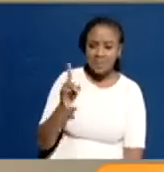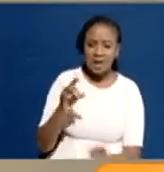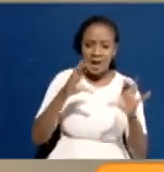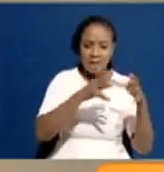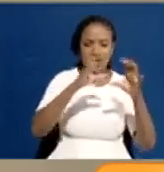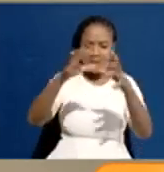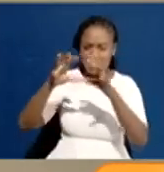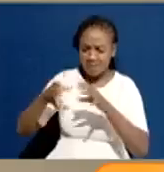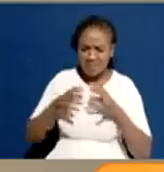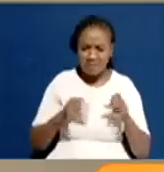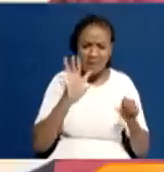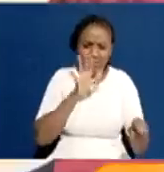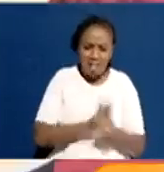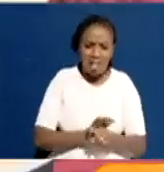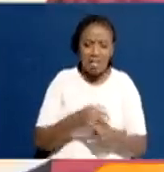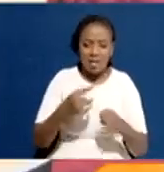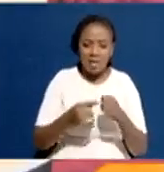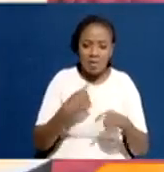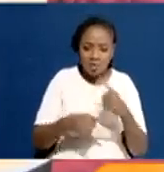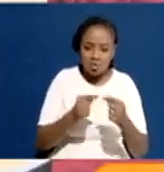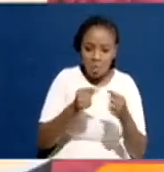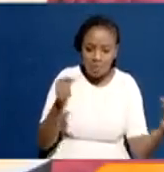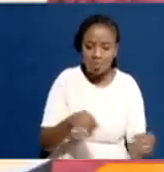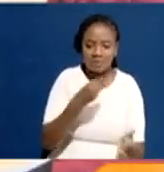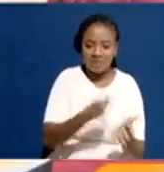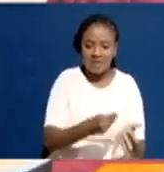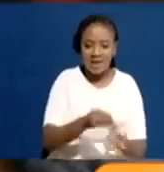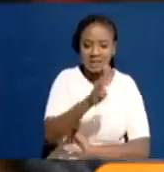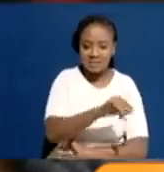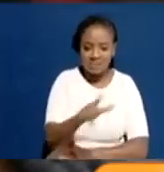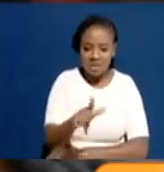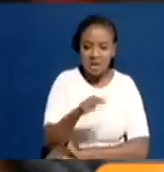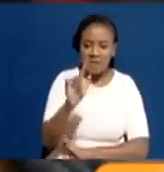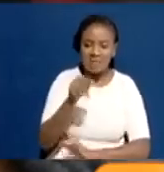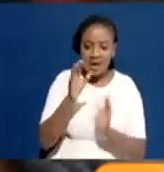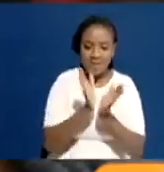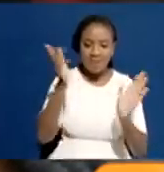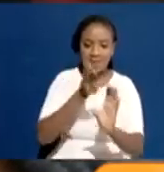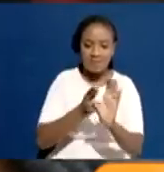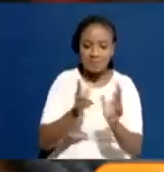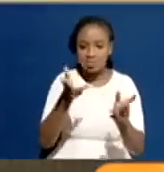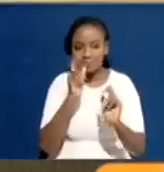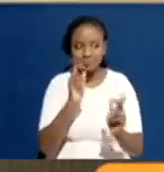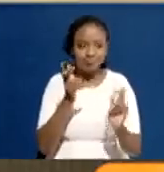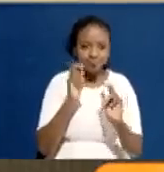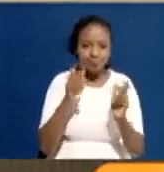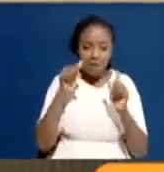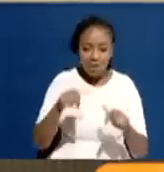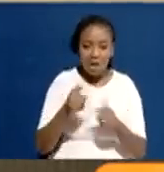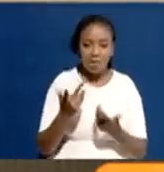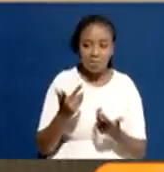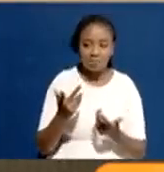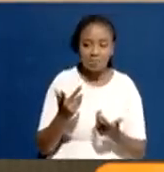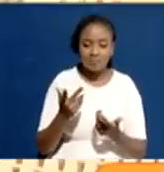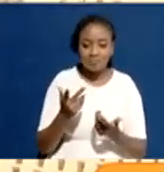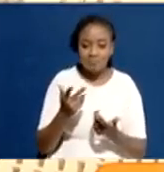Bill 2023 continues to grow as the public participation hearings on the bill enters its